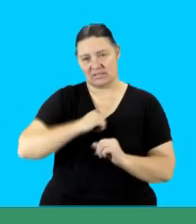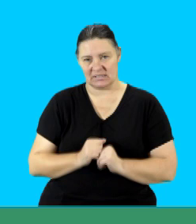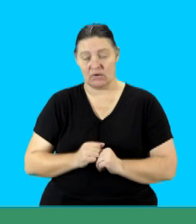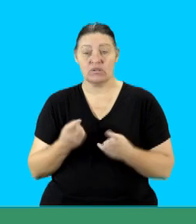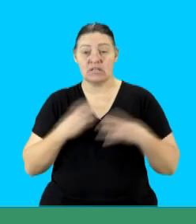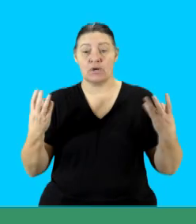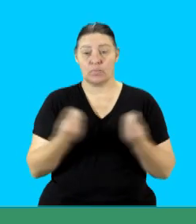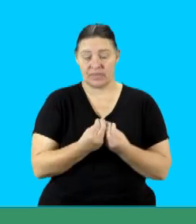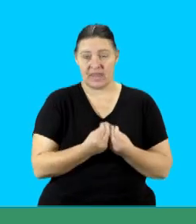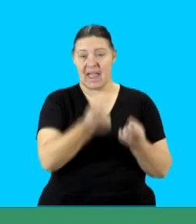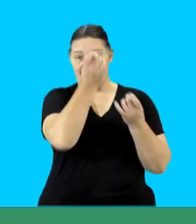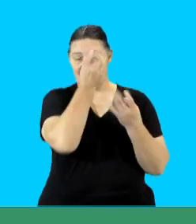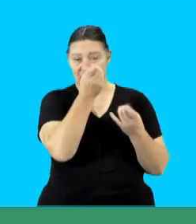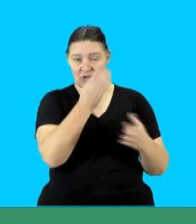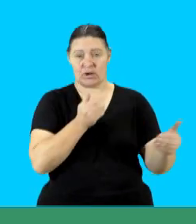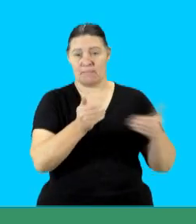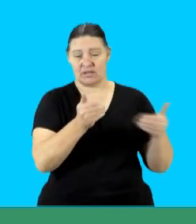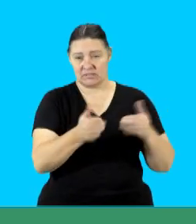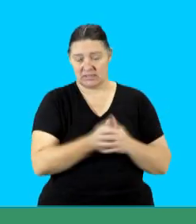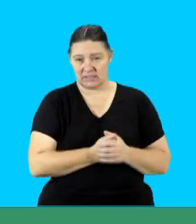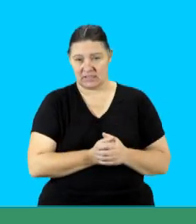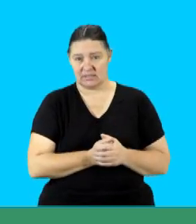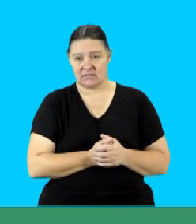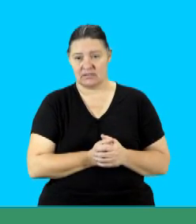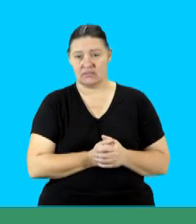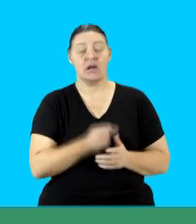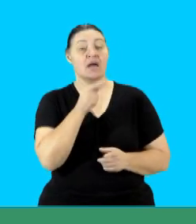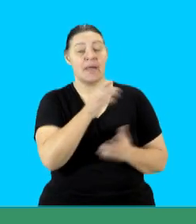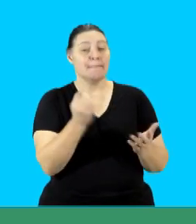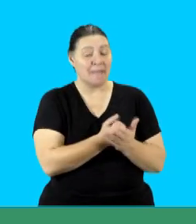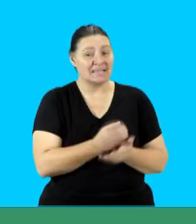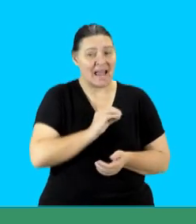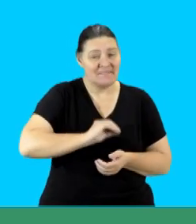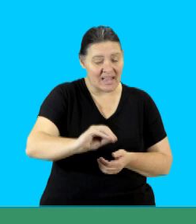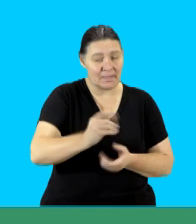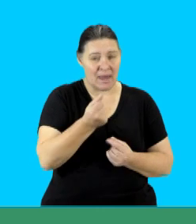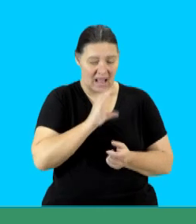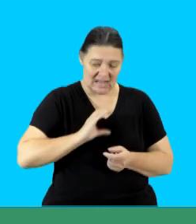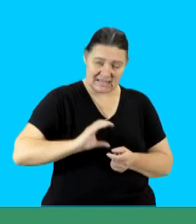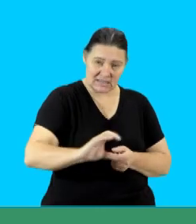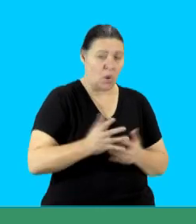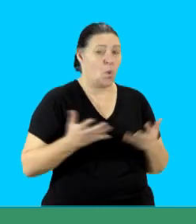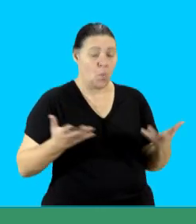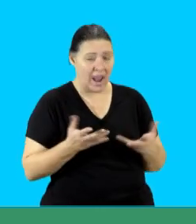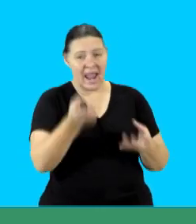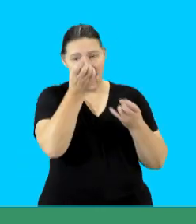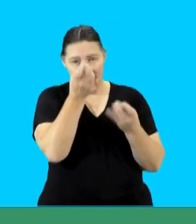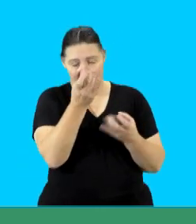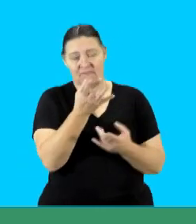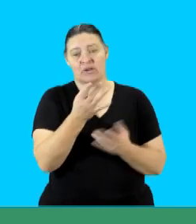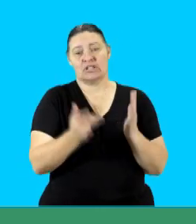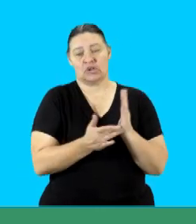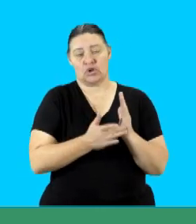business environment. We'll start with information management. They should invest large capital